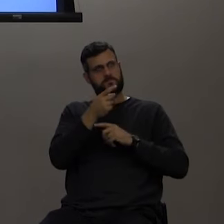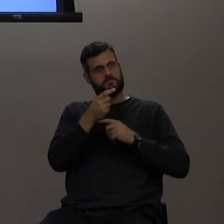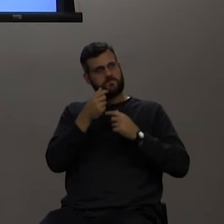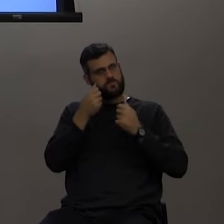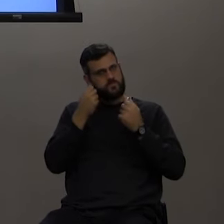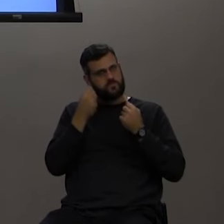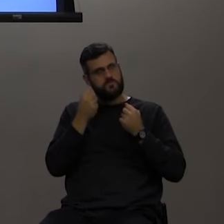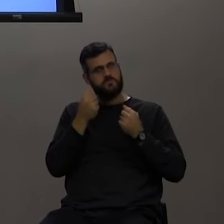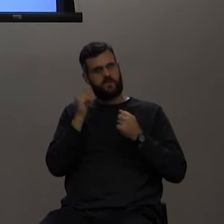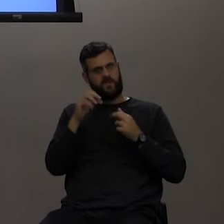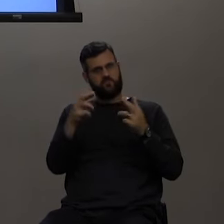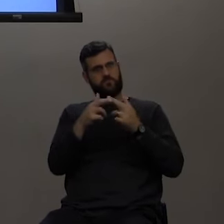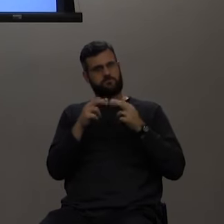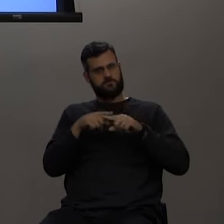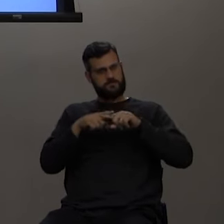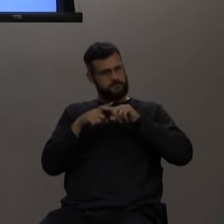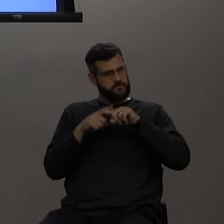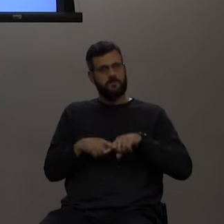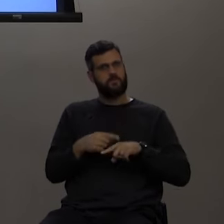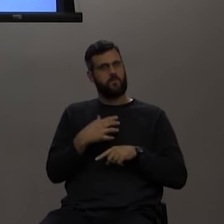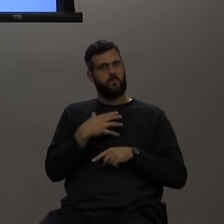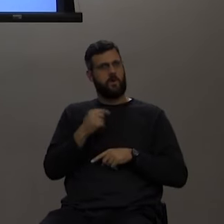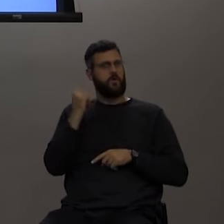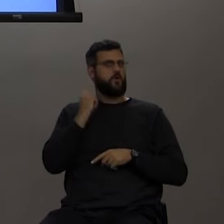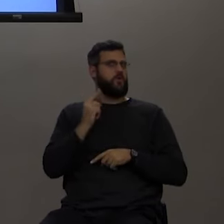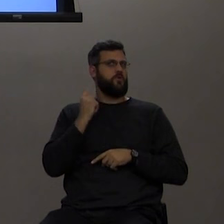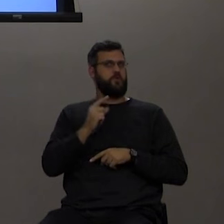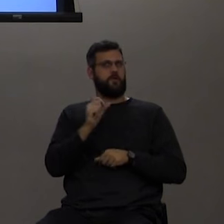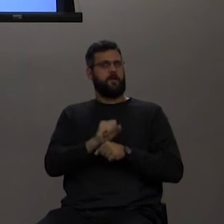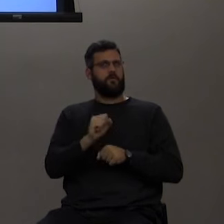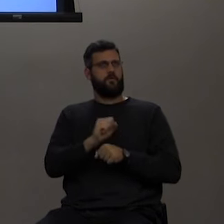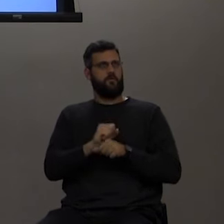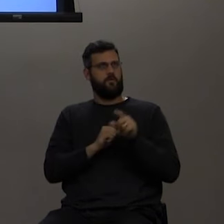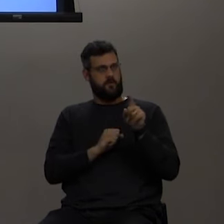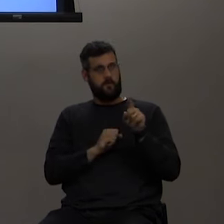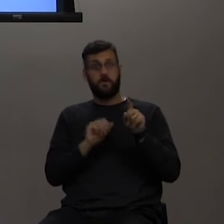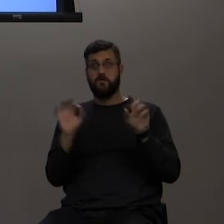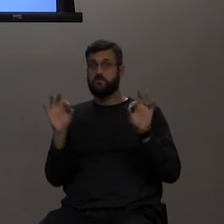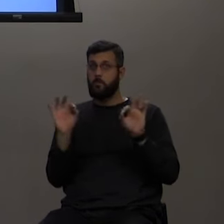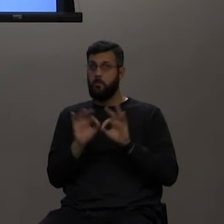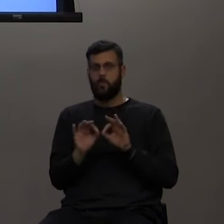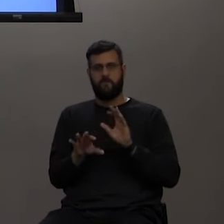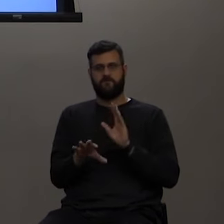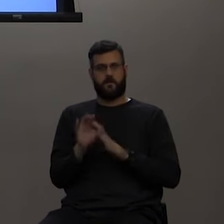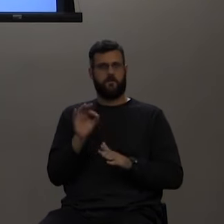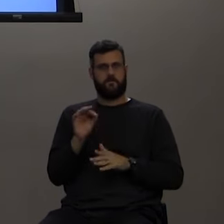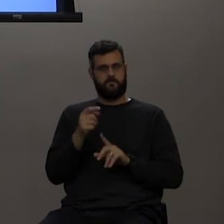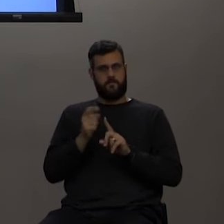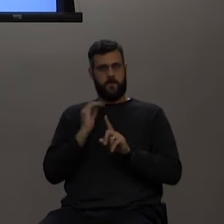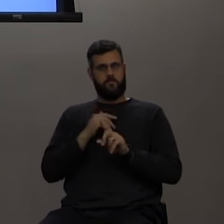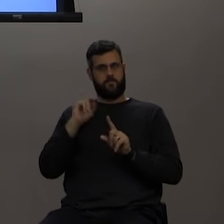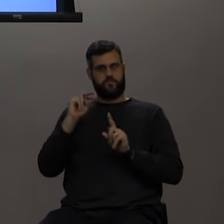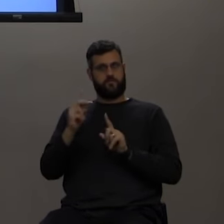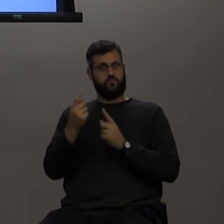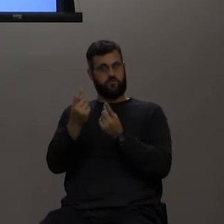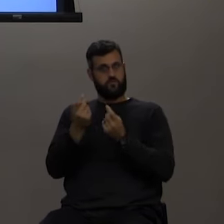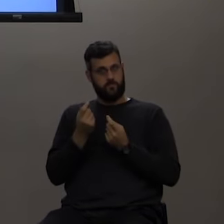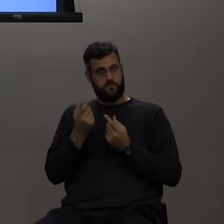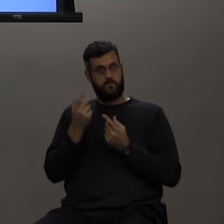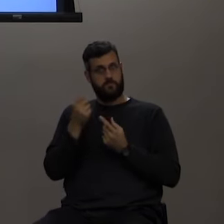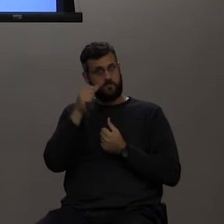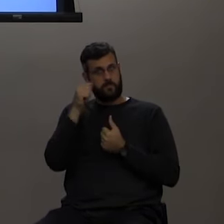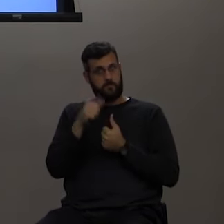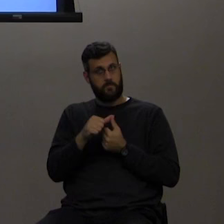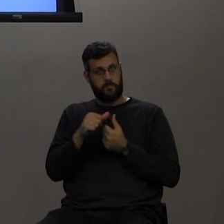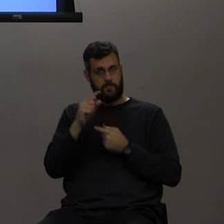heavily dependent the region is on white-collar labor, and that is an important finding from a perspective of recruitment. Once again, it goes back